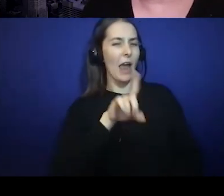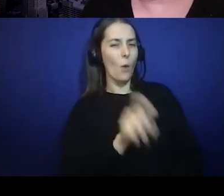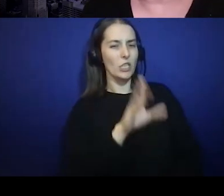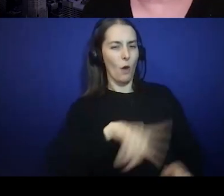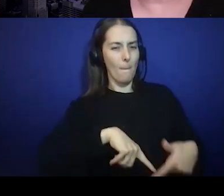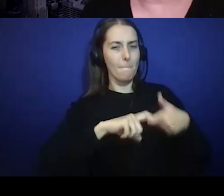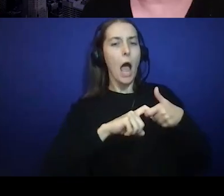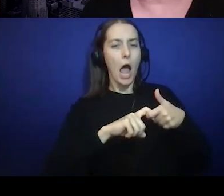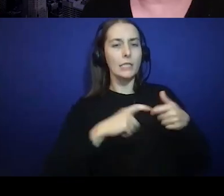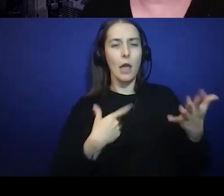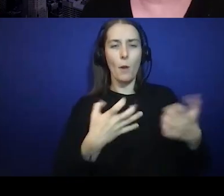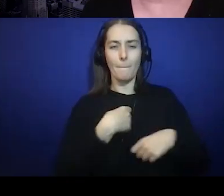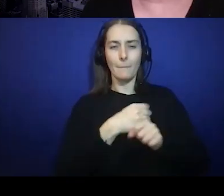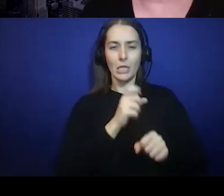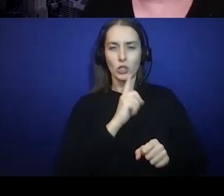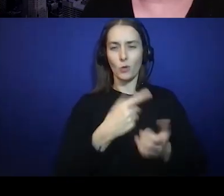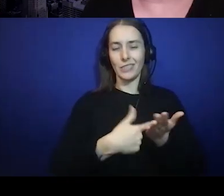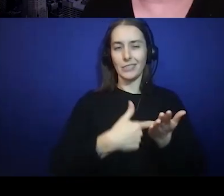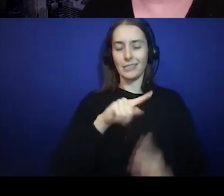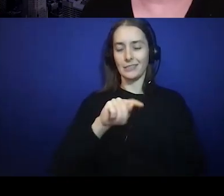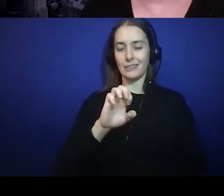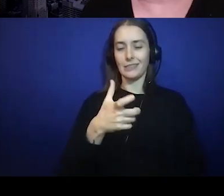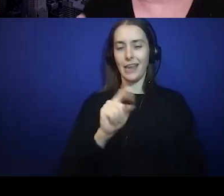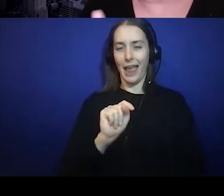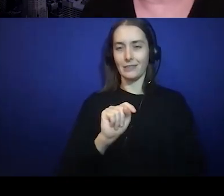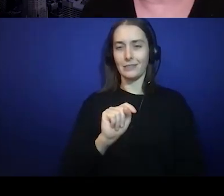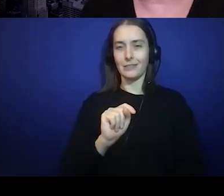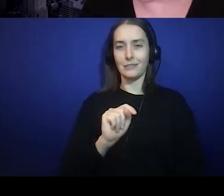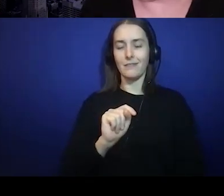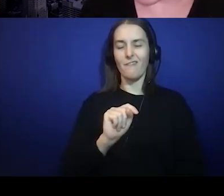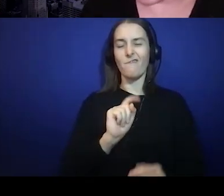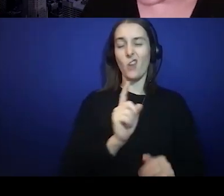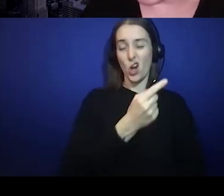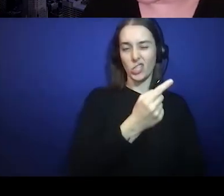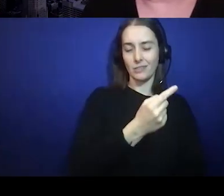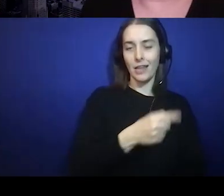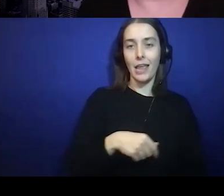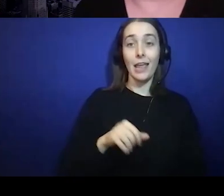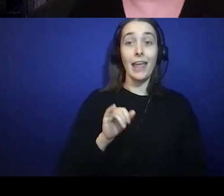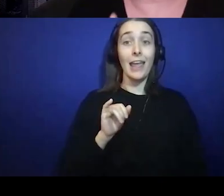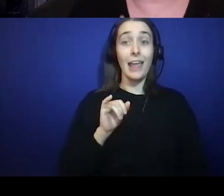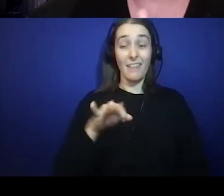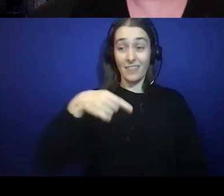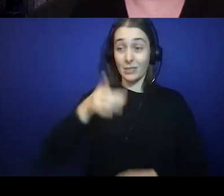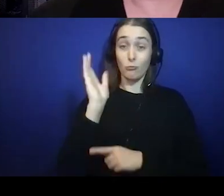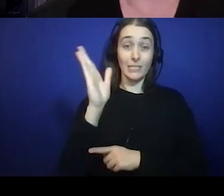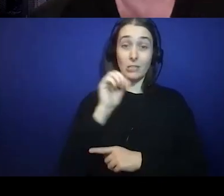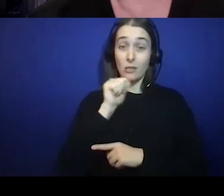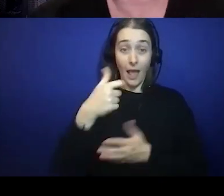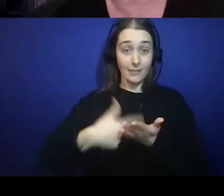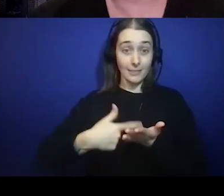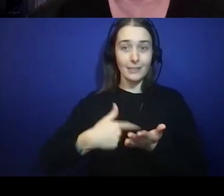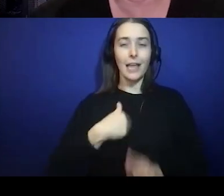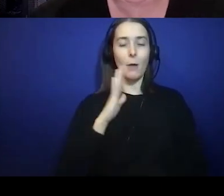to make sure that we cover text first. But if we do not cover it in this presentation, I will make sure